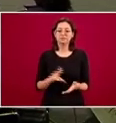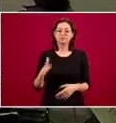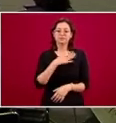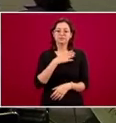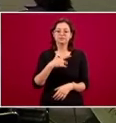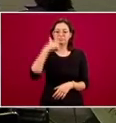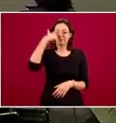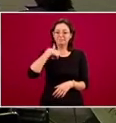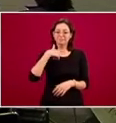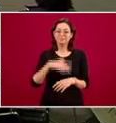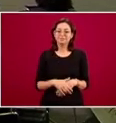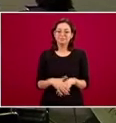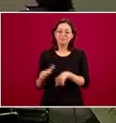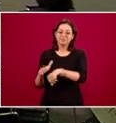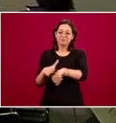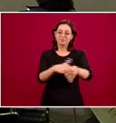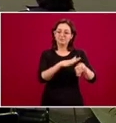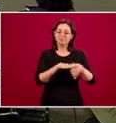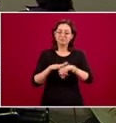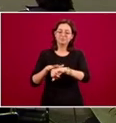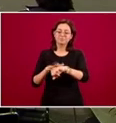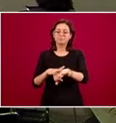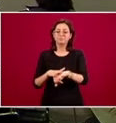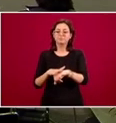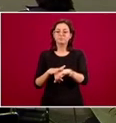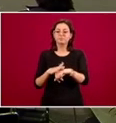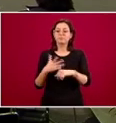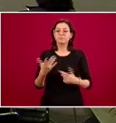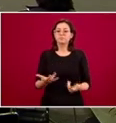Thank you. Good evening. Today